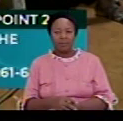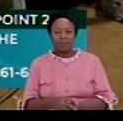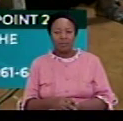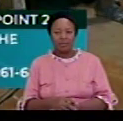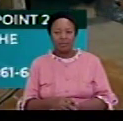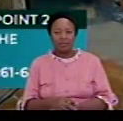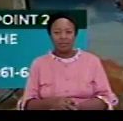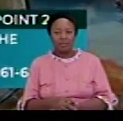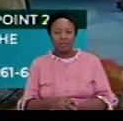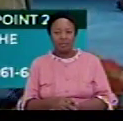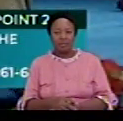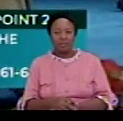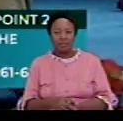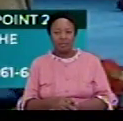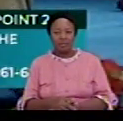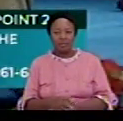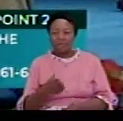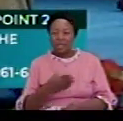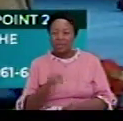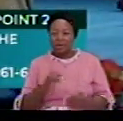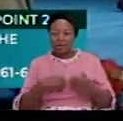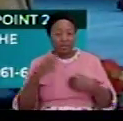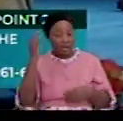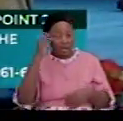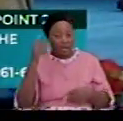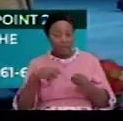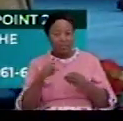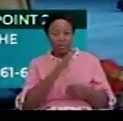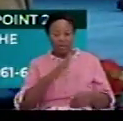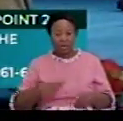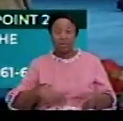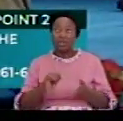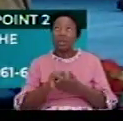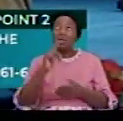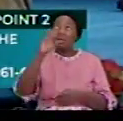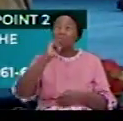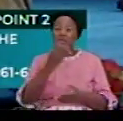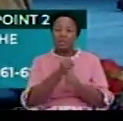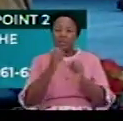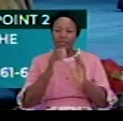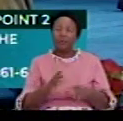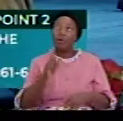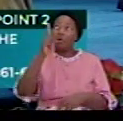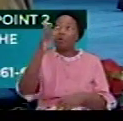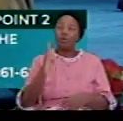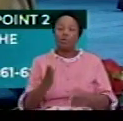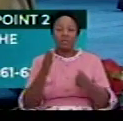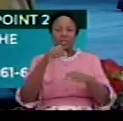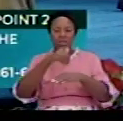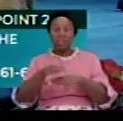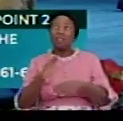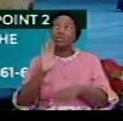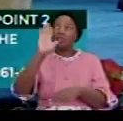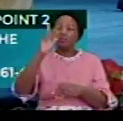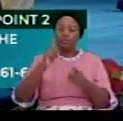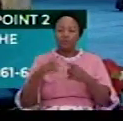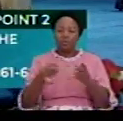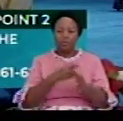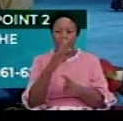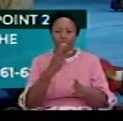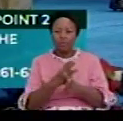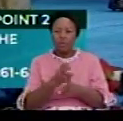Are you here about Christ? His Savior. God sent him to the world